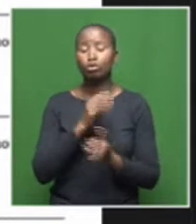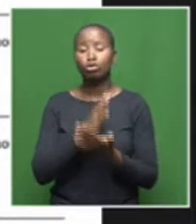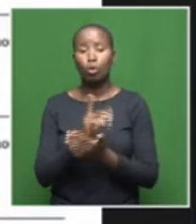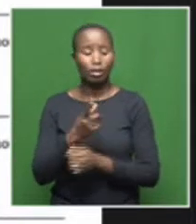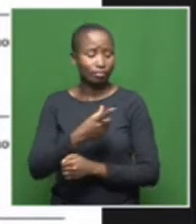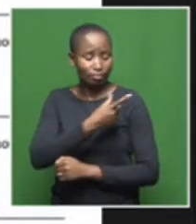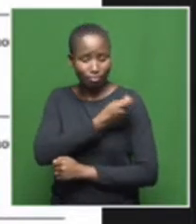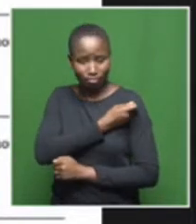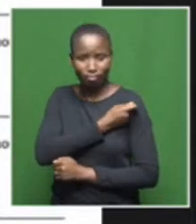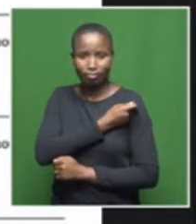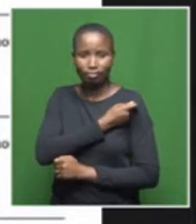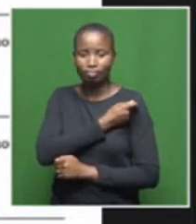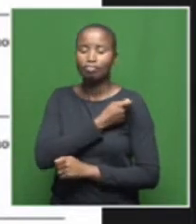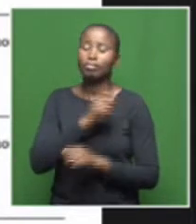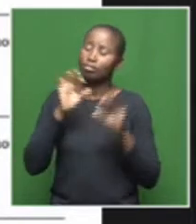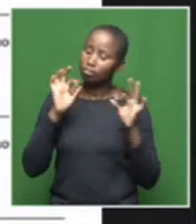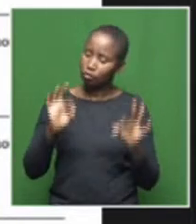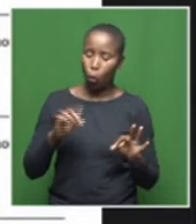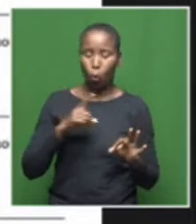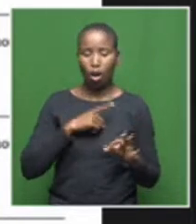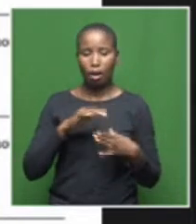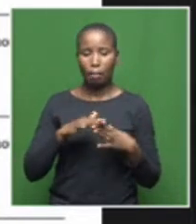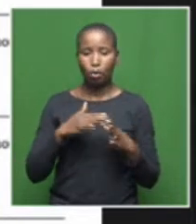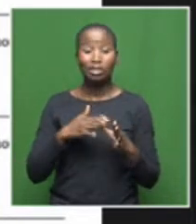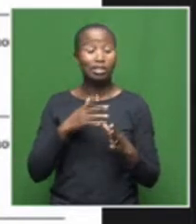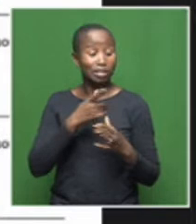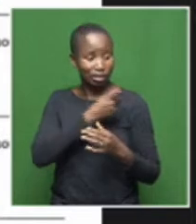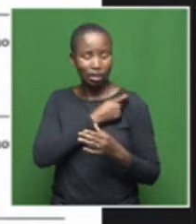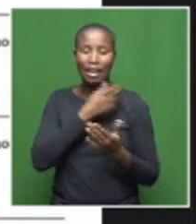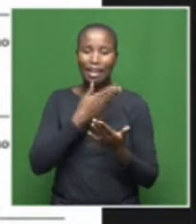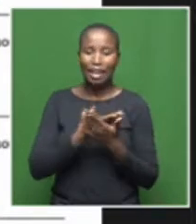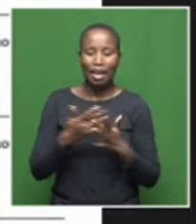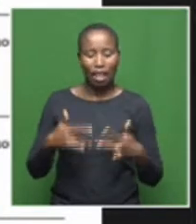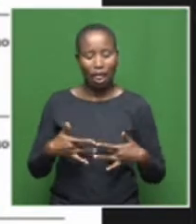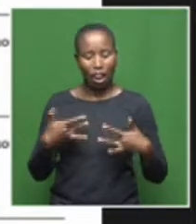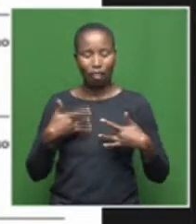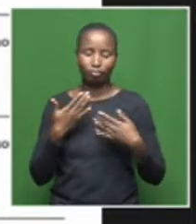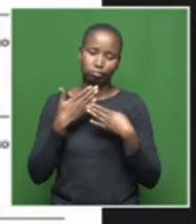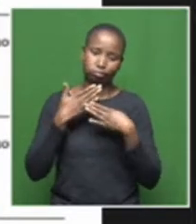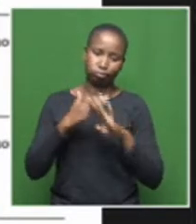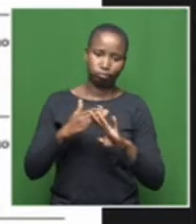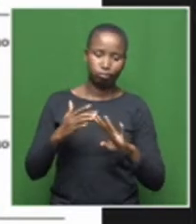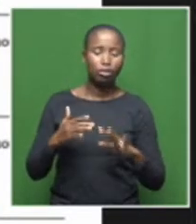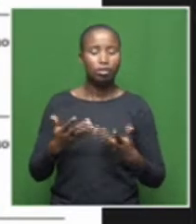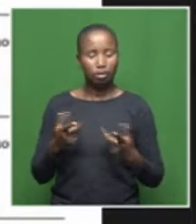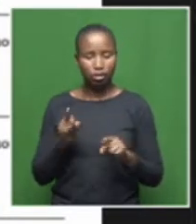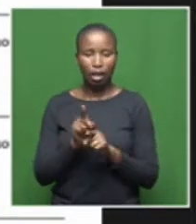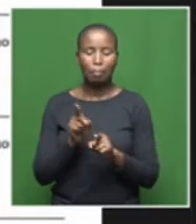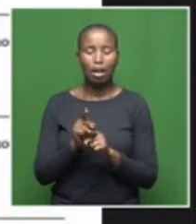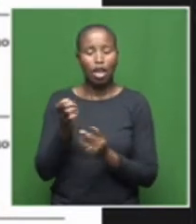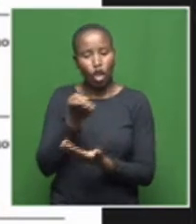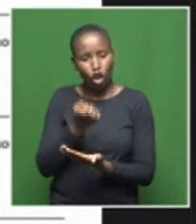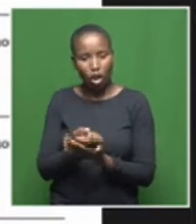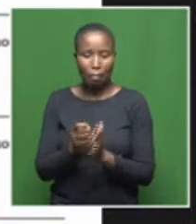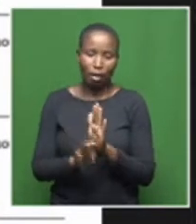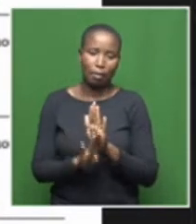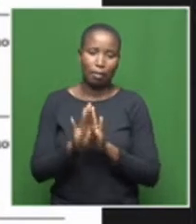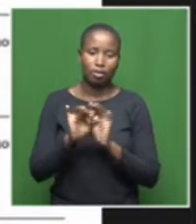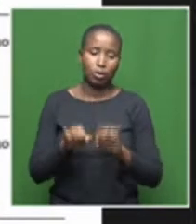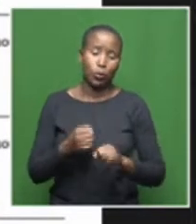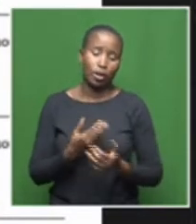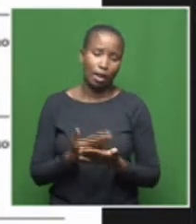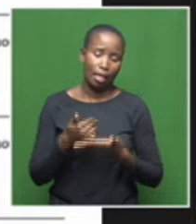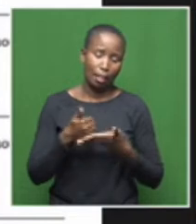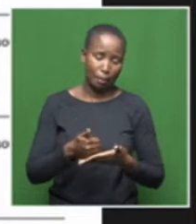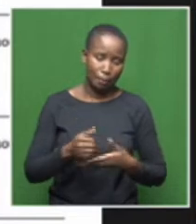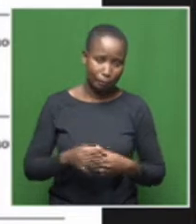to protect the lives, and also to open up economic and social life. The COVID-19 pandemic continues